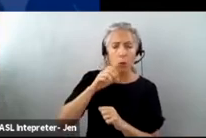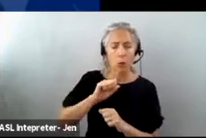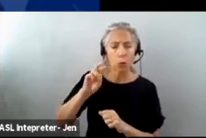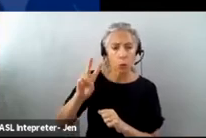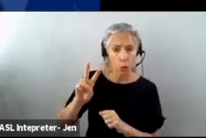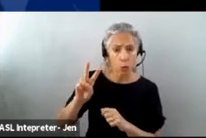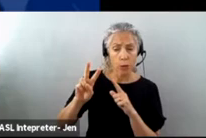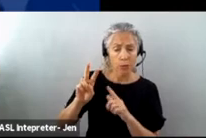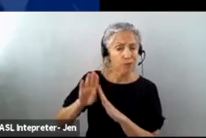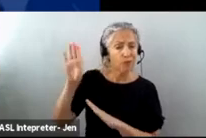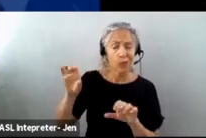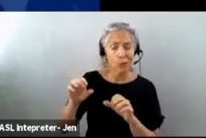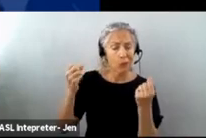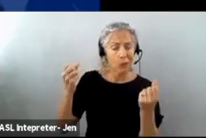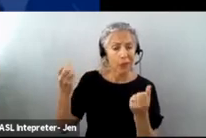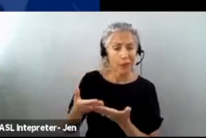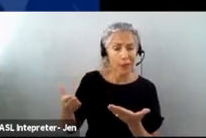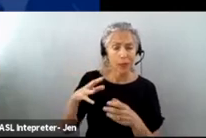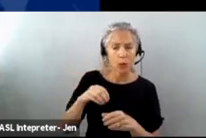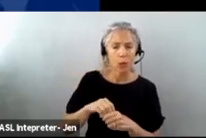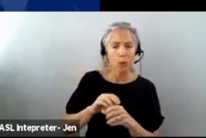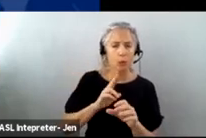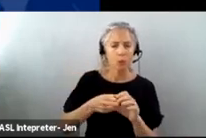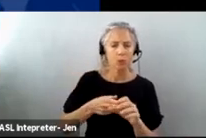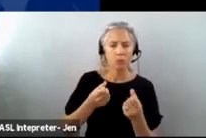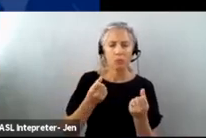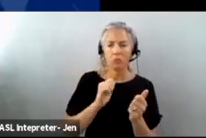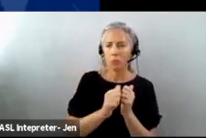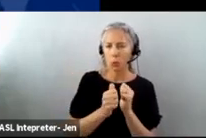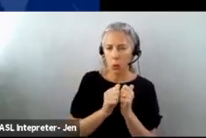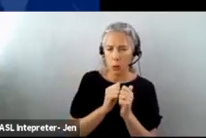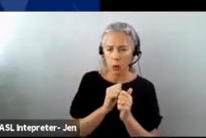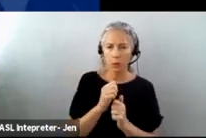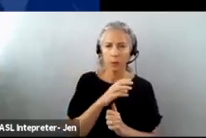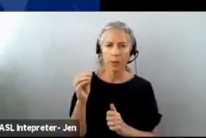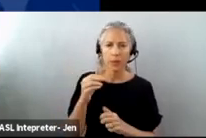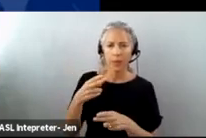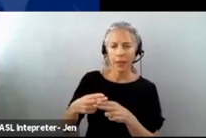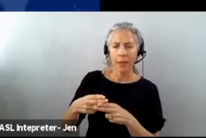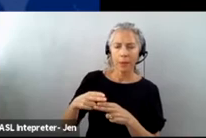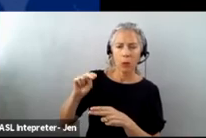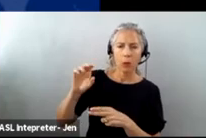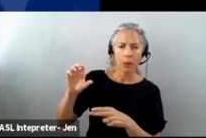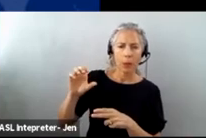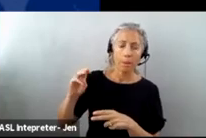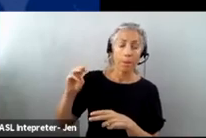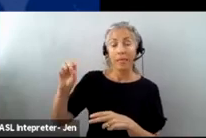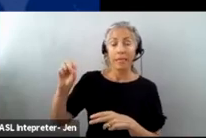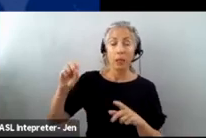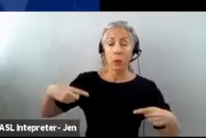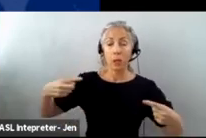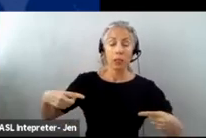gone on to do a great many things, including participating in a variety of sports and being named North Carolina's Miss Wheelchair in